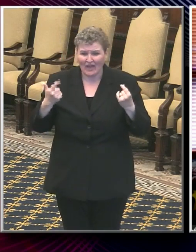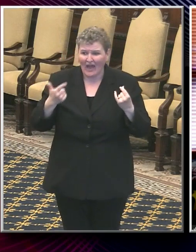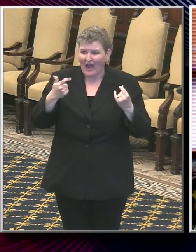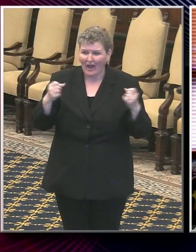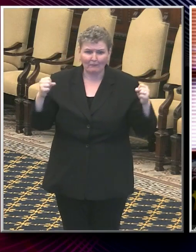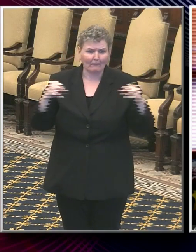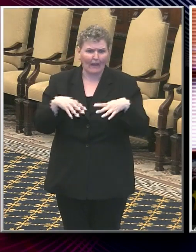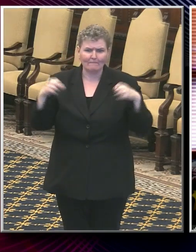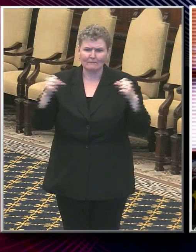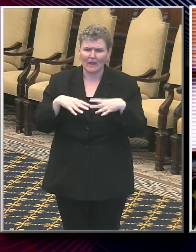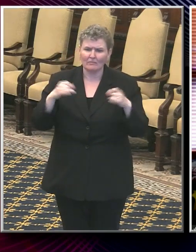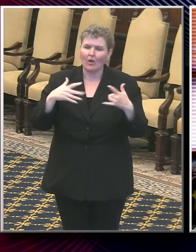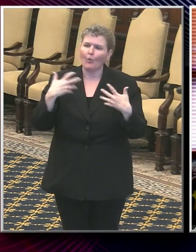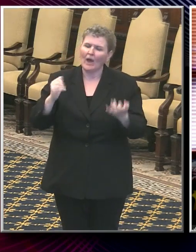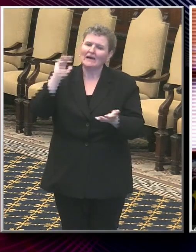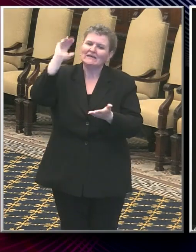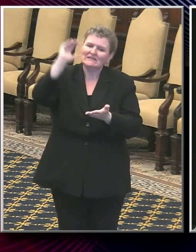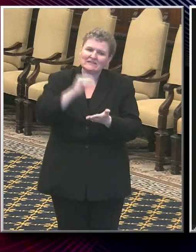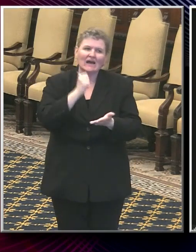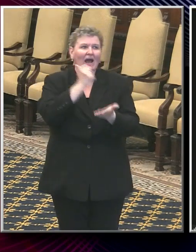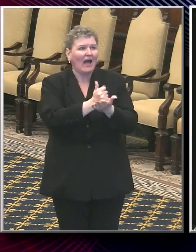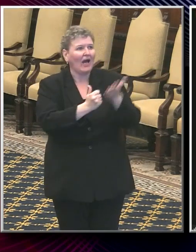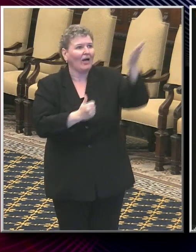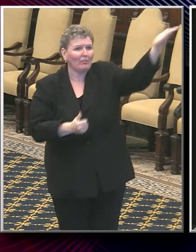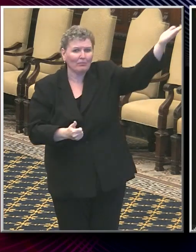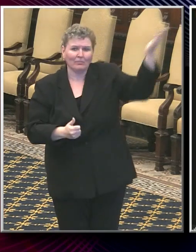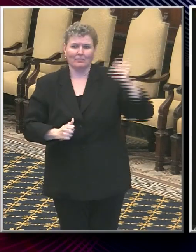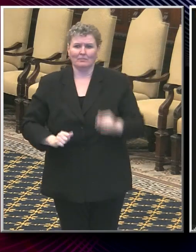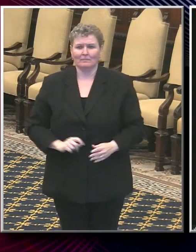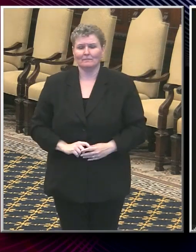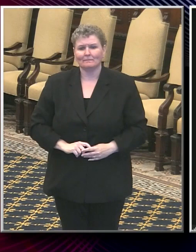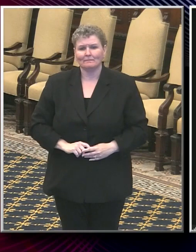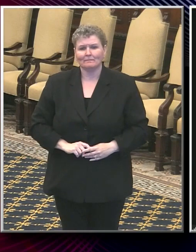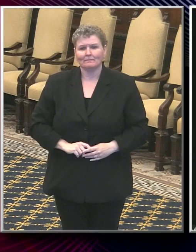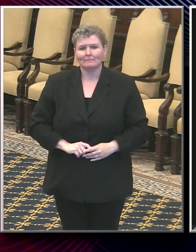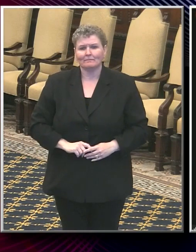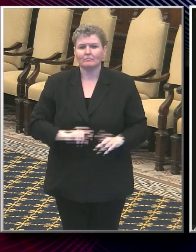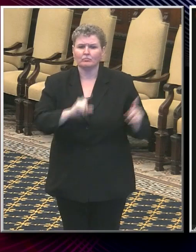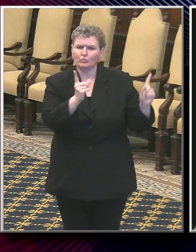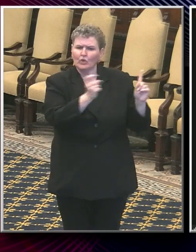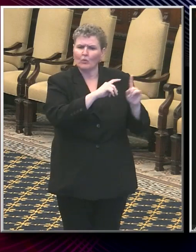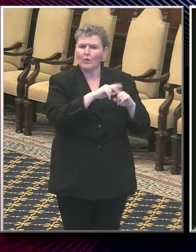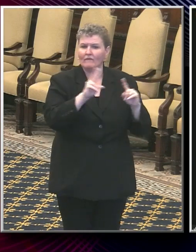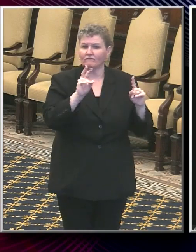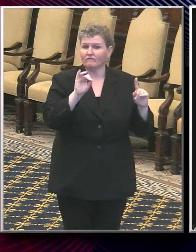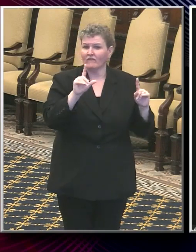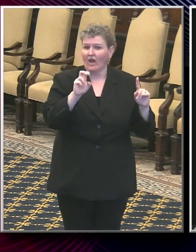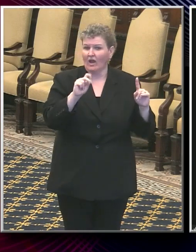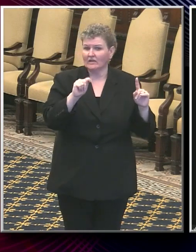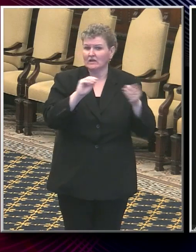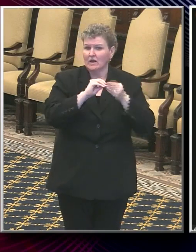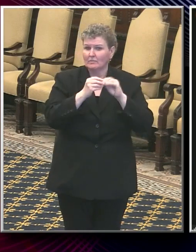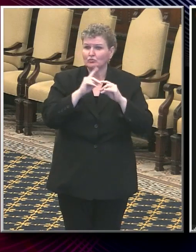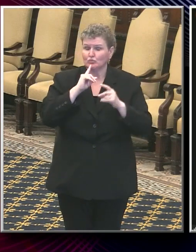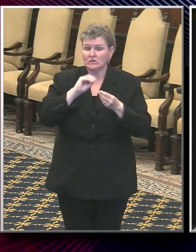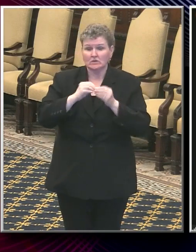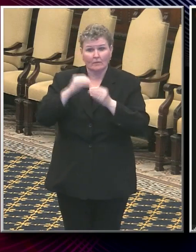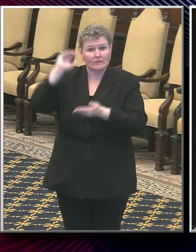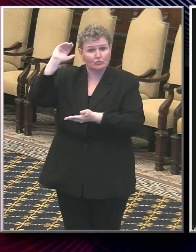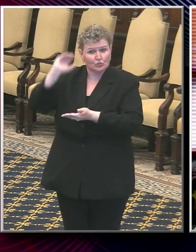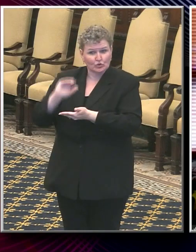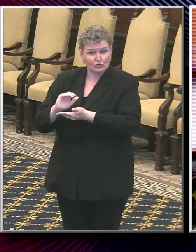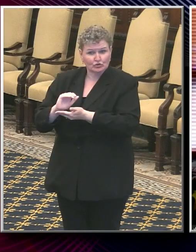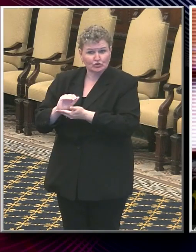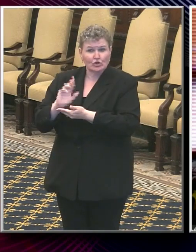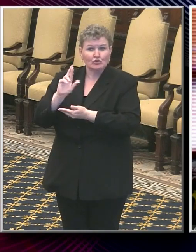our country. But the violent crime overall is down. You're talking about rapes, assaults; those types of crimes are